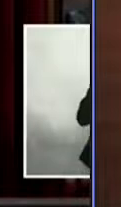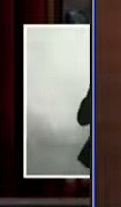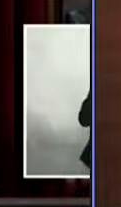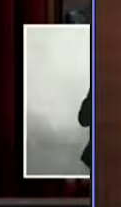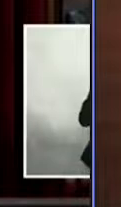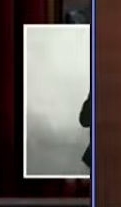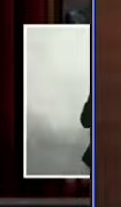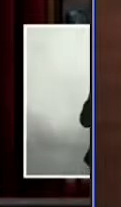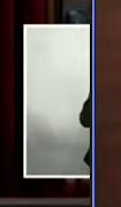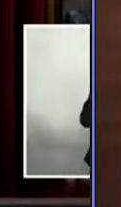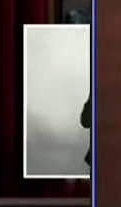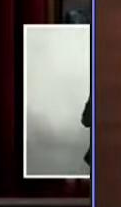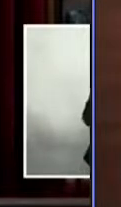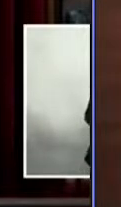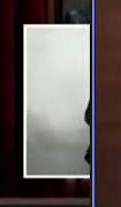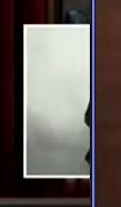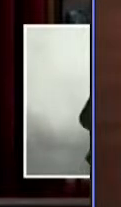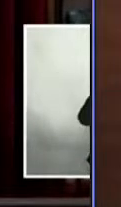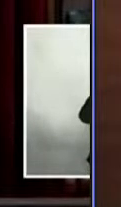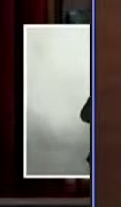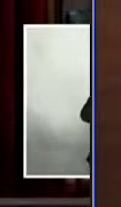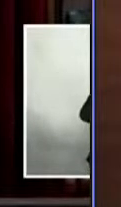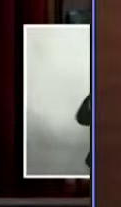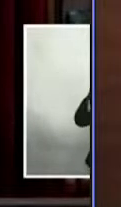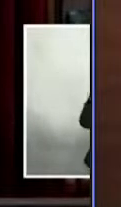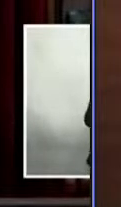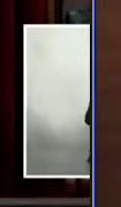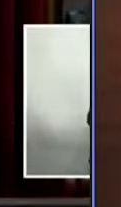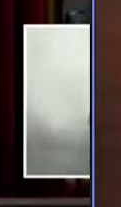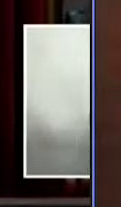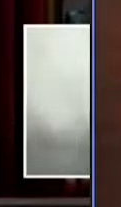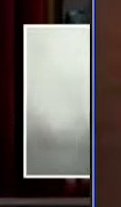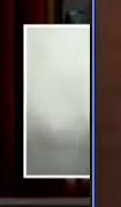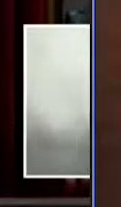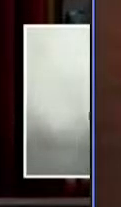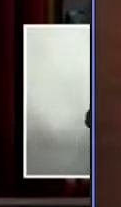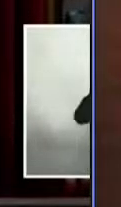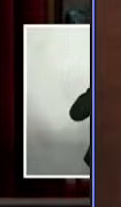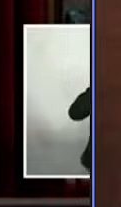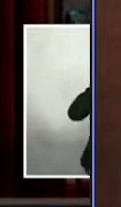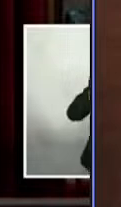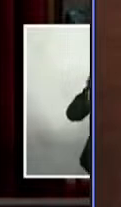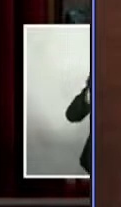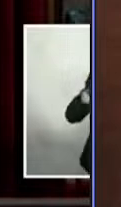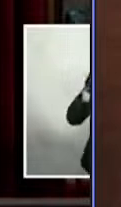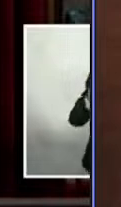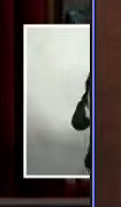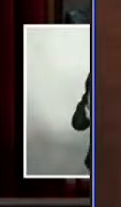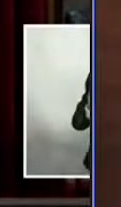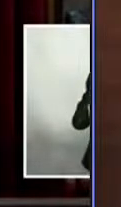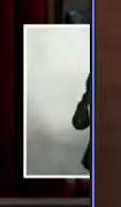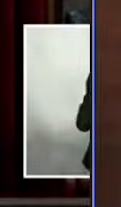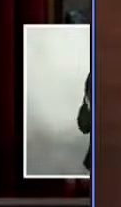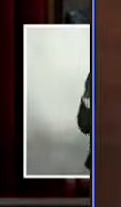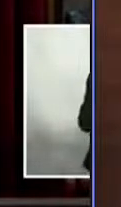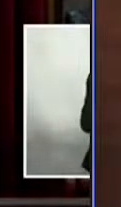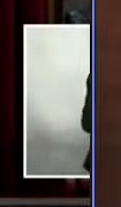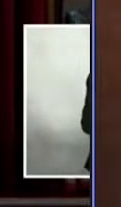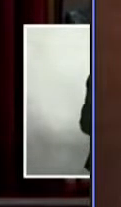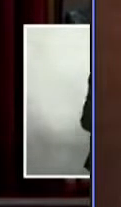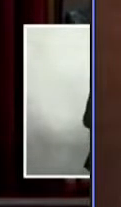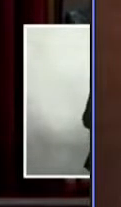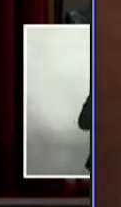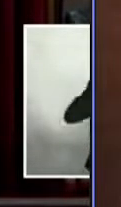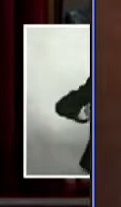data, micro and macroeconomic analyses, and economic modeling. To this effect, we attained 100% performance under this